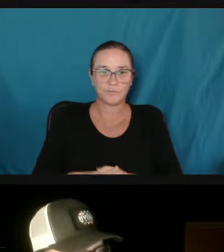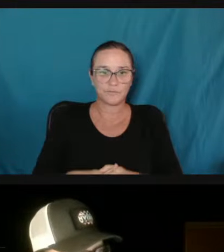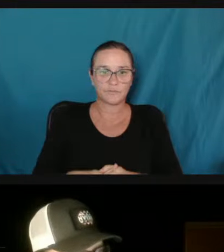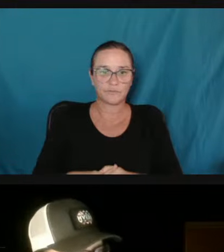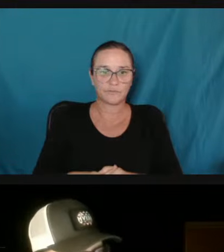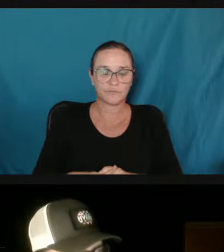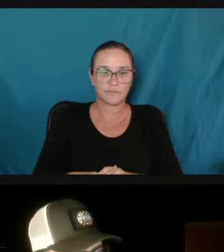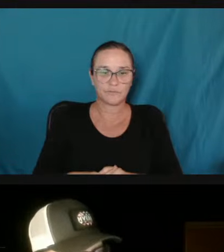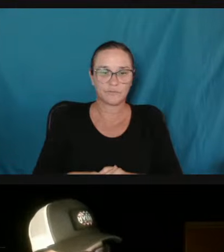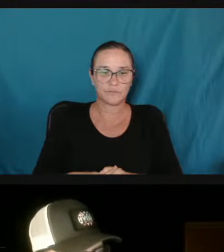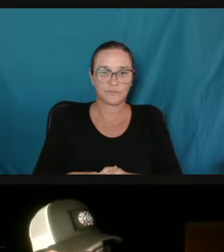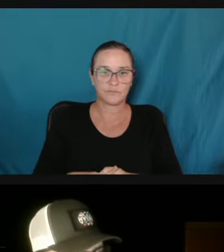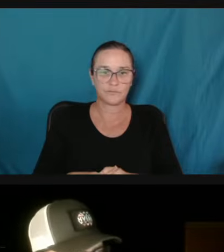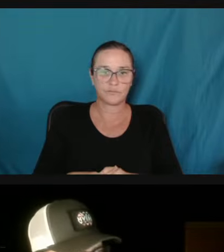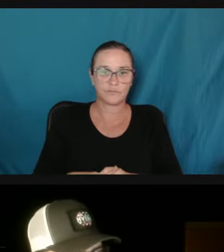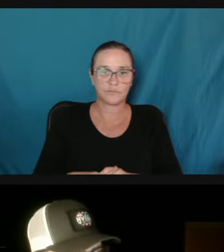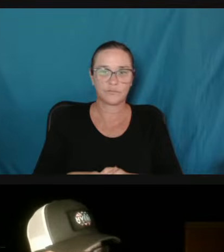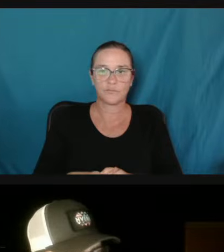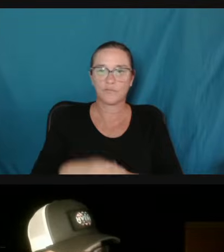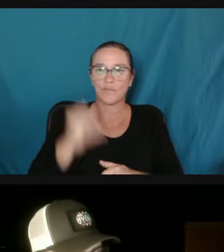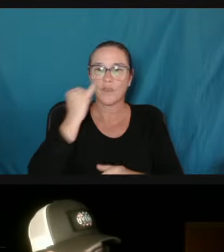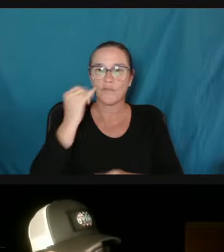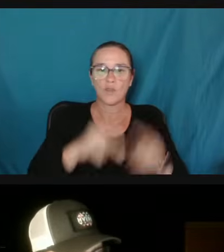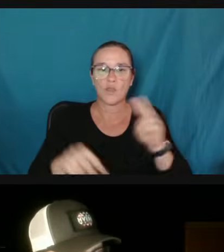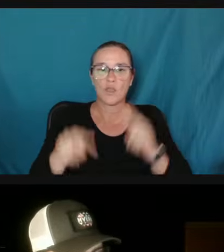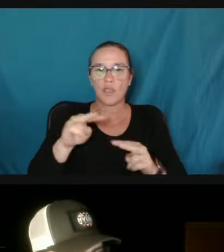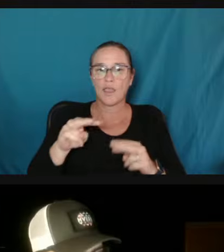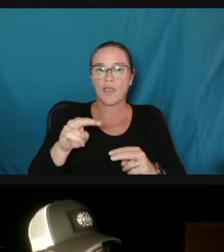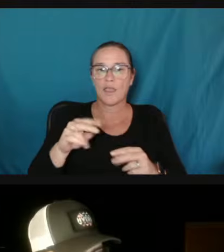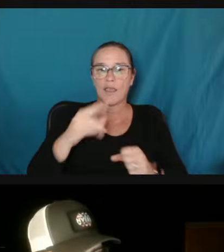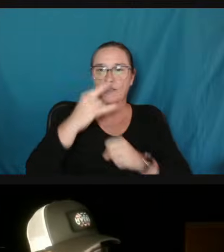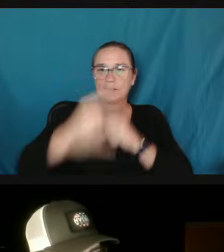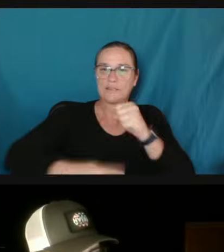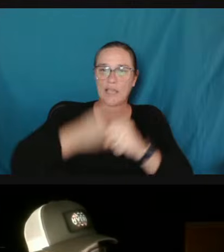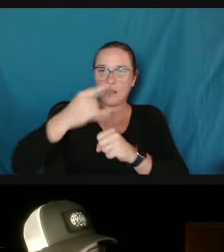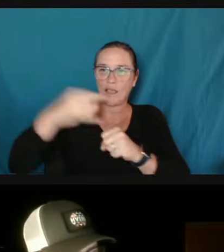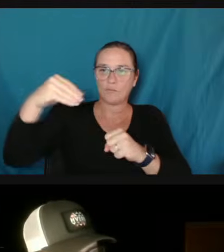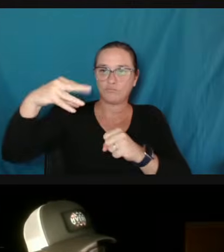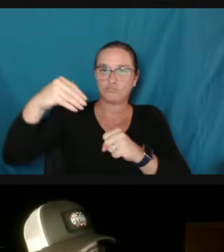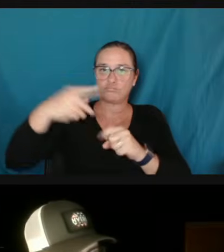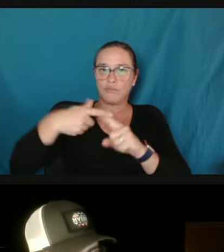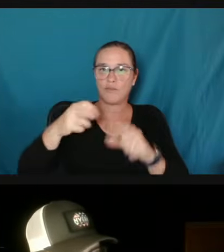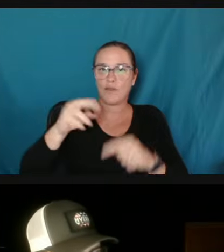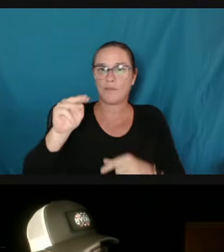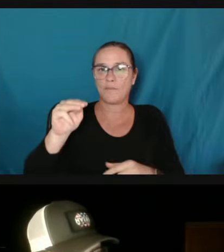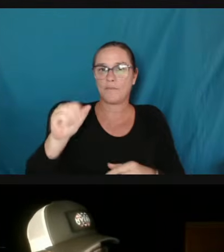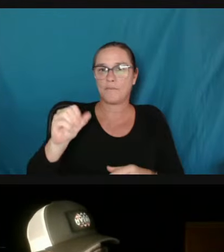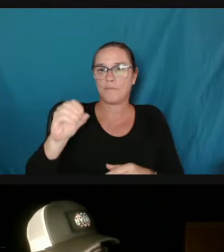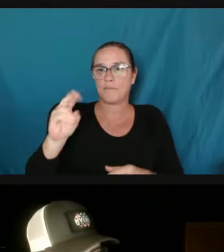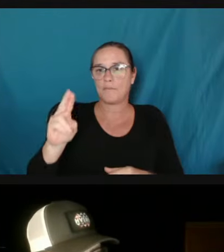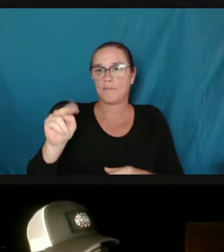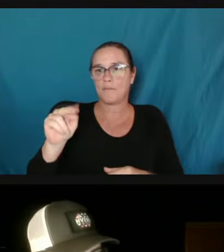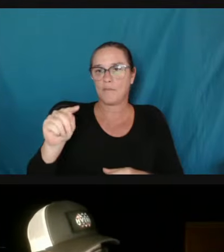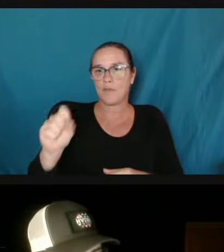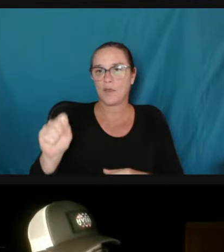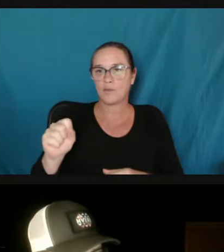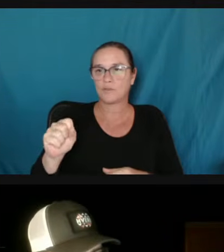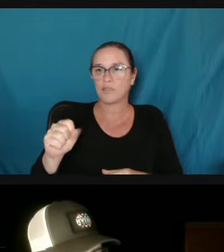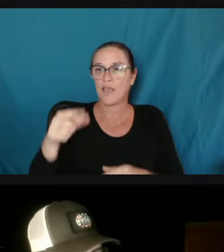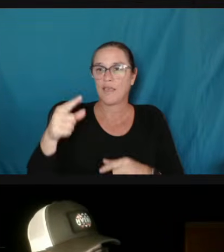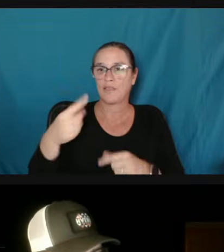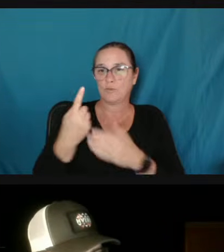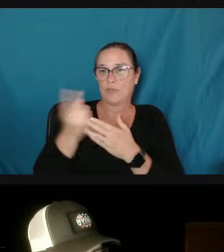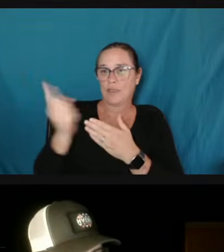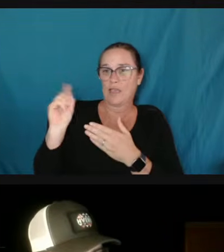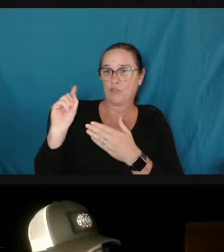nowadays. If we look at the satellite views from the Mounts project, we can see a similar pattern that earlier last week we had